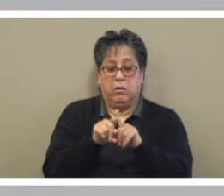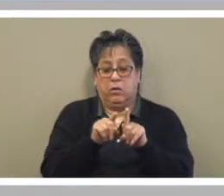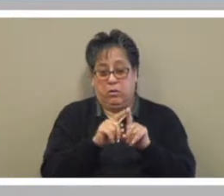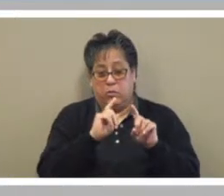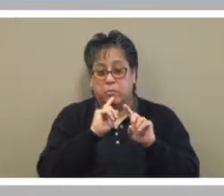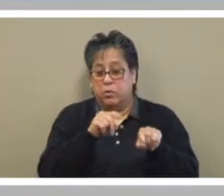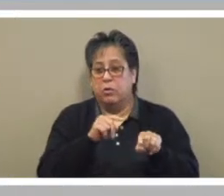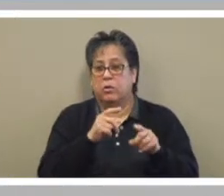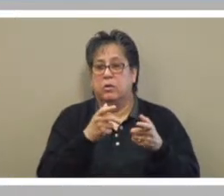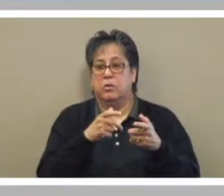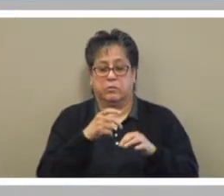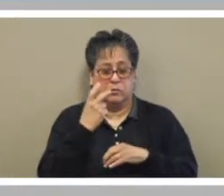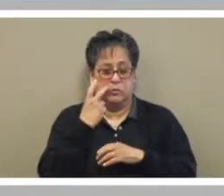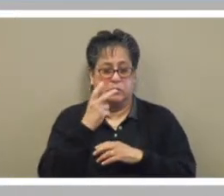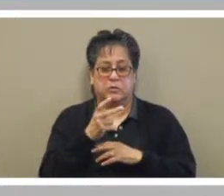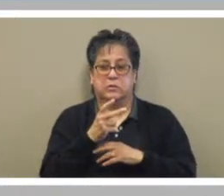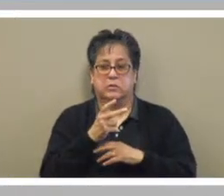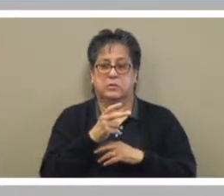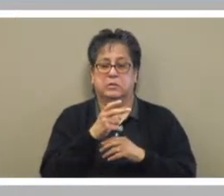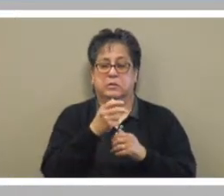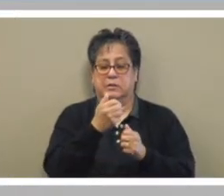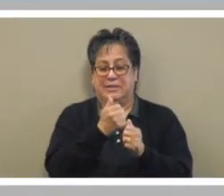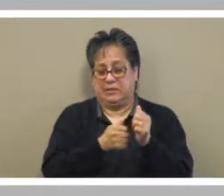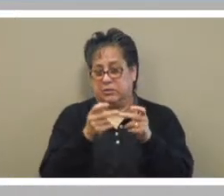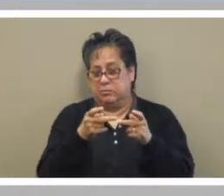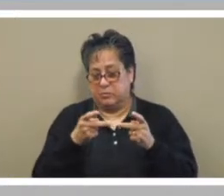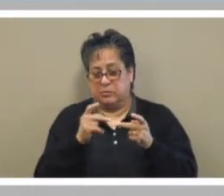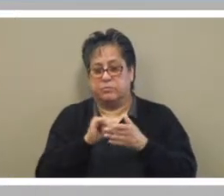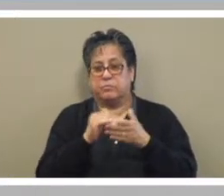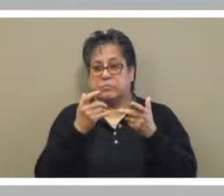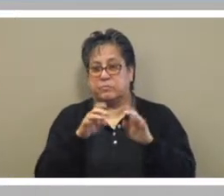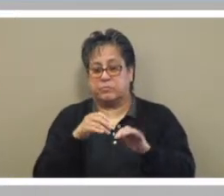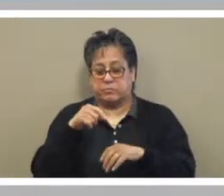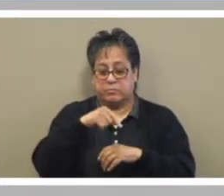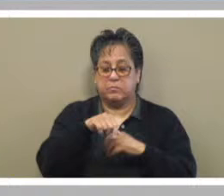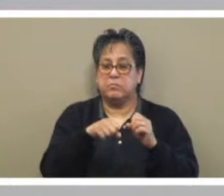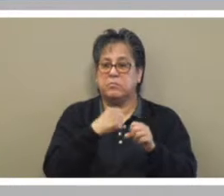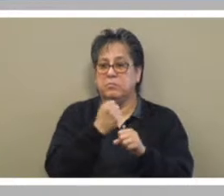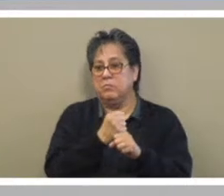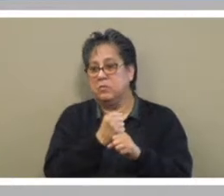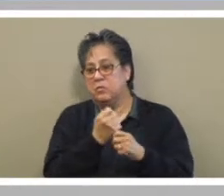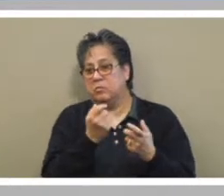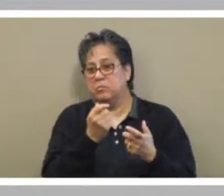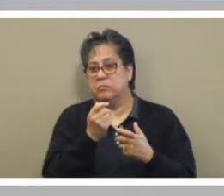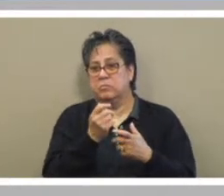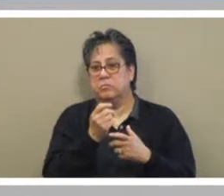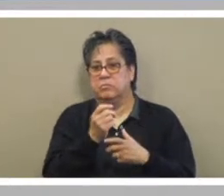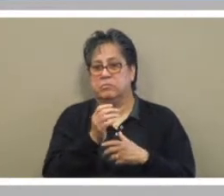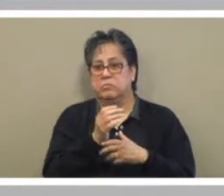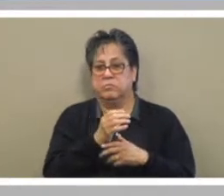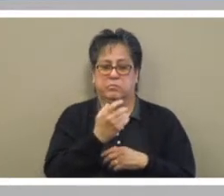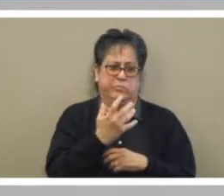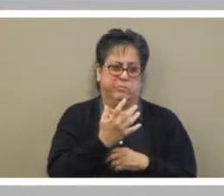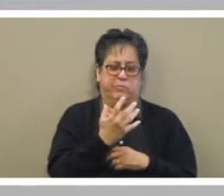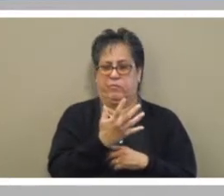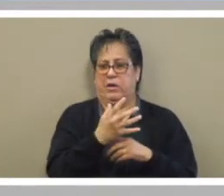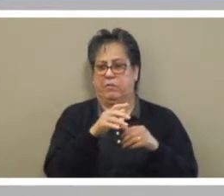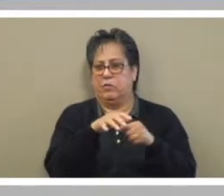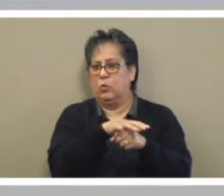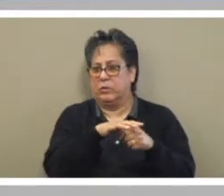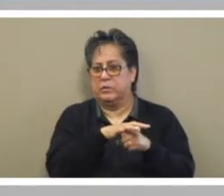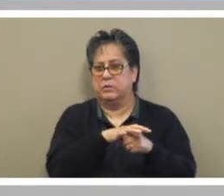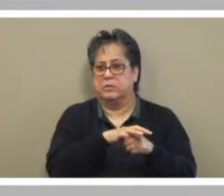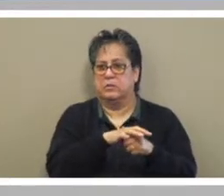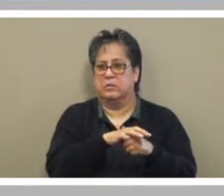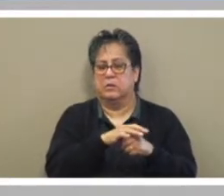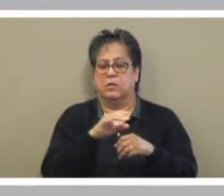filed, you can actually see every single place that we've been, and this year already we've been, I would say, 5 different locations. And this is our month, especially